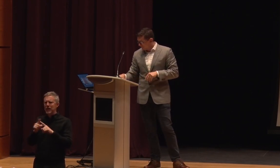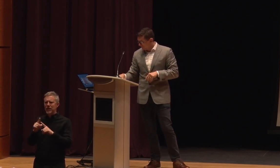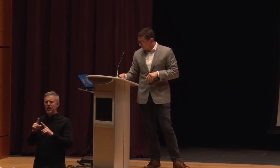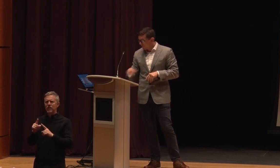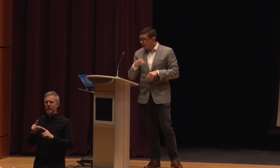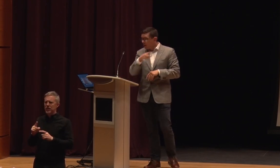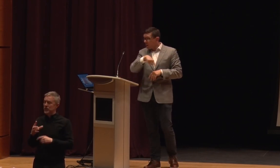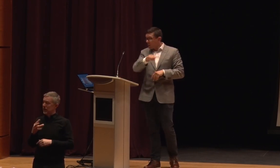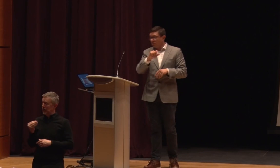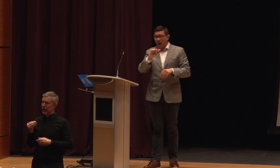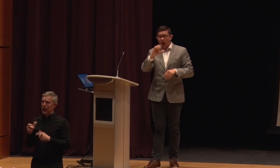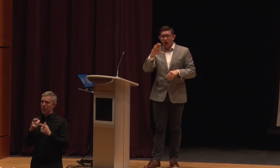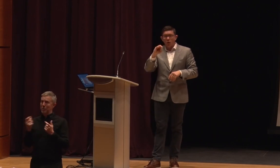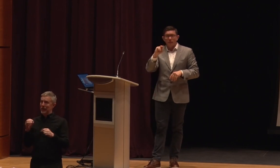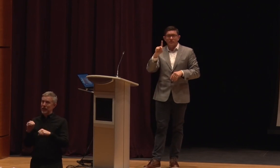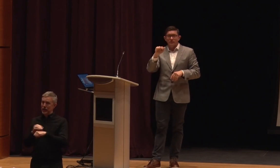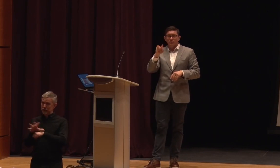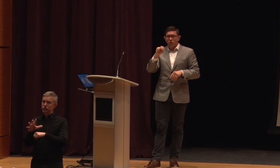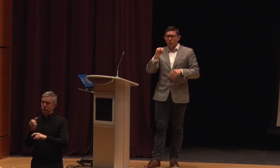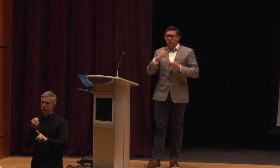result.